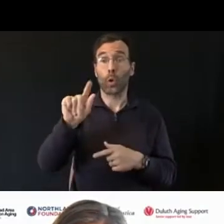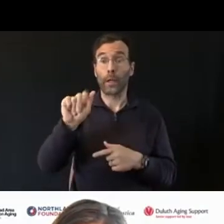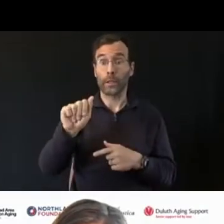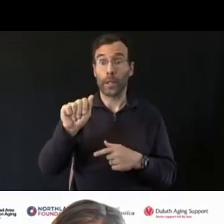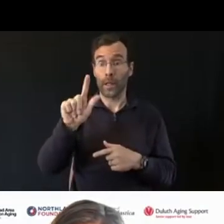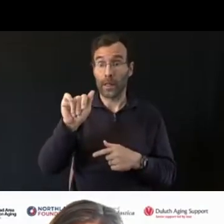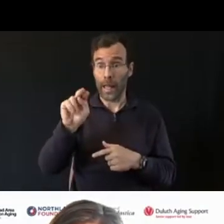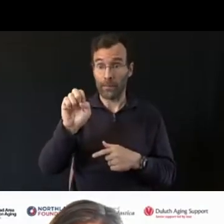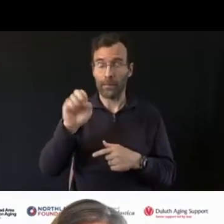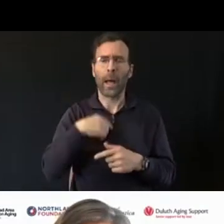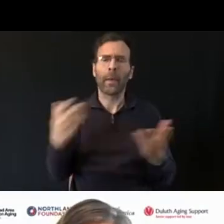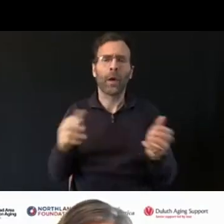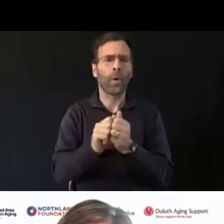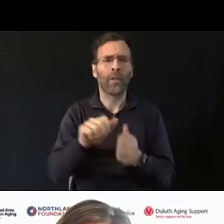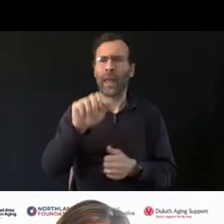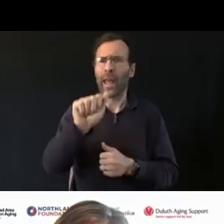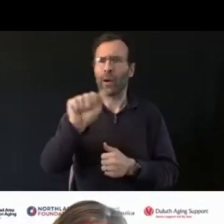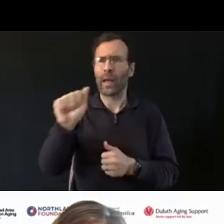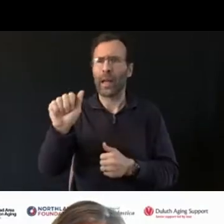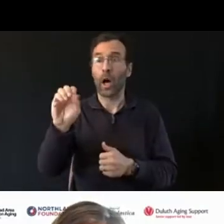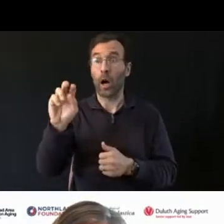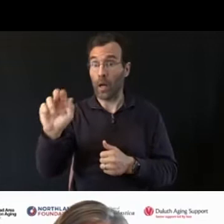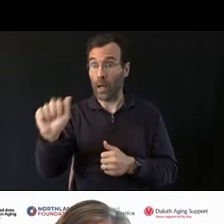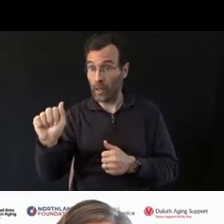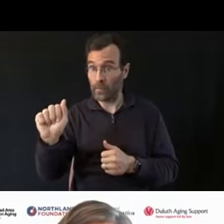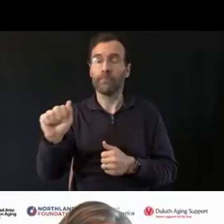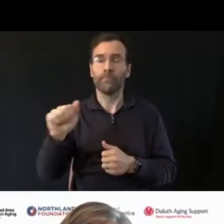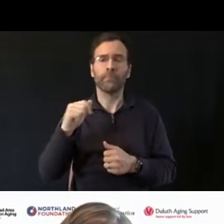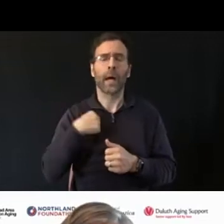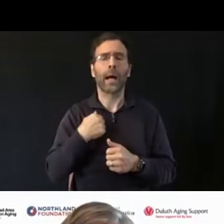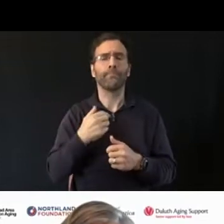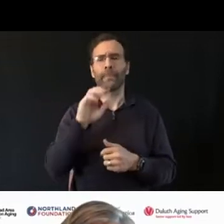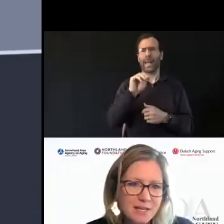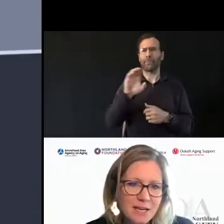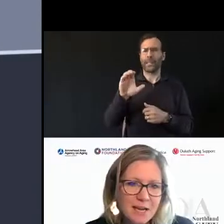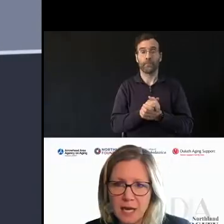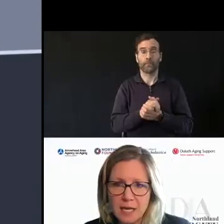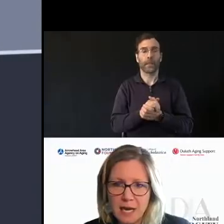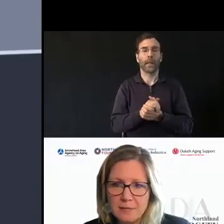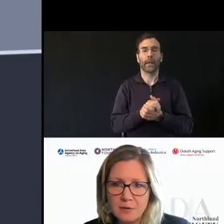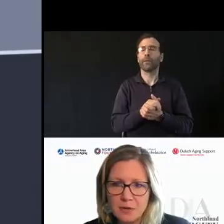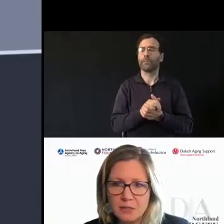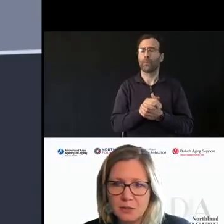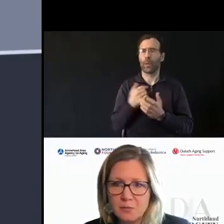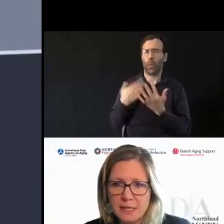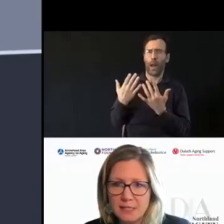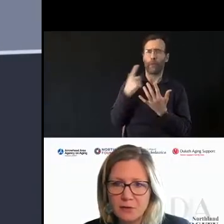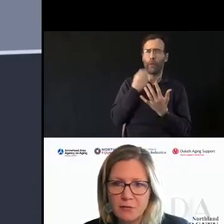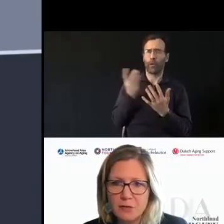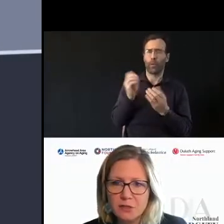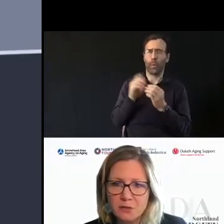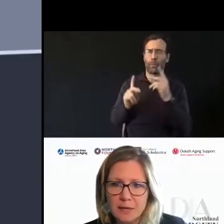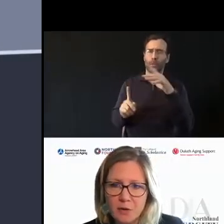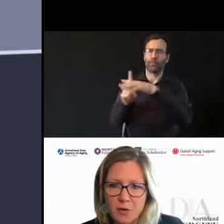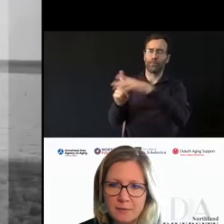on Aging, and I have the pleasure of serving as an MC for today. And I am going to pass it